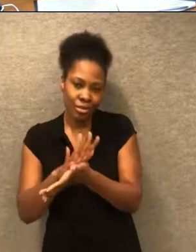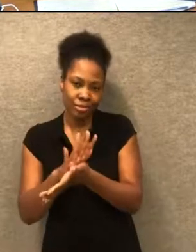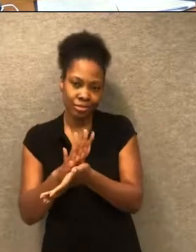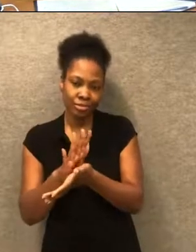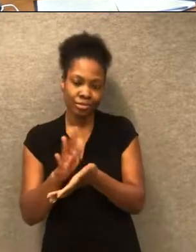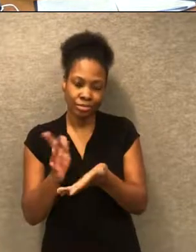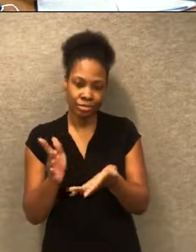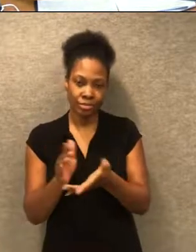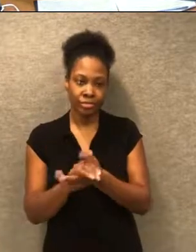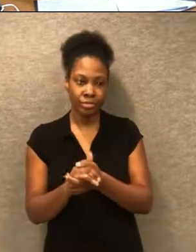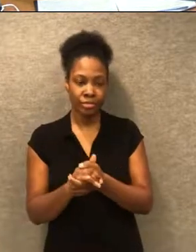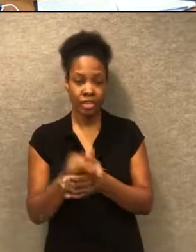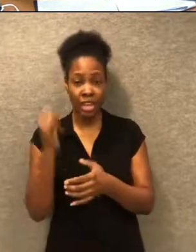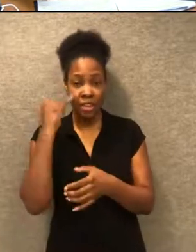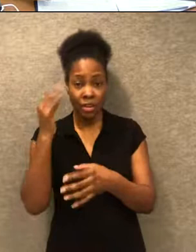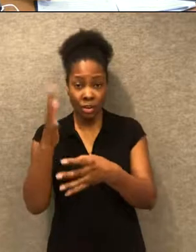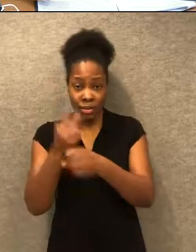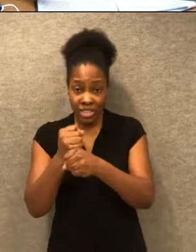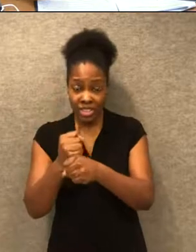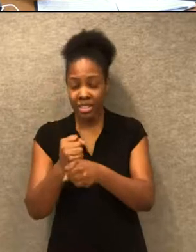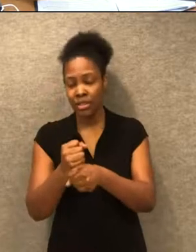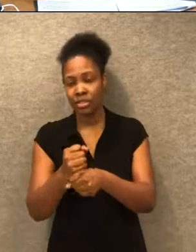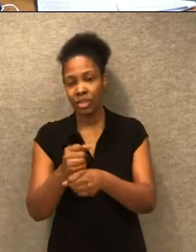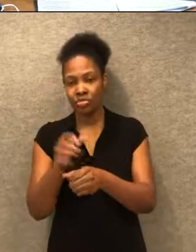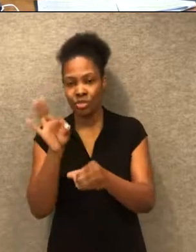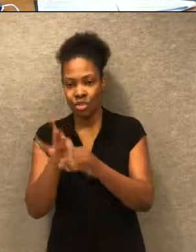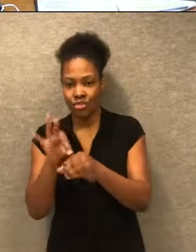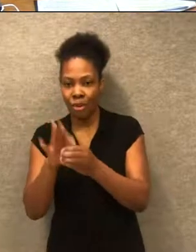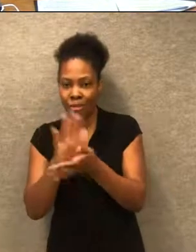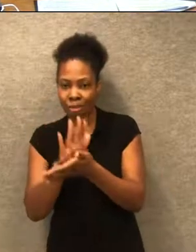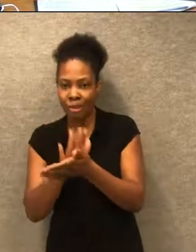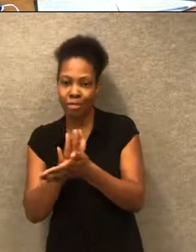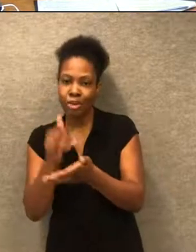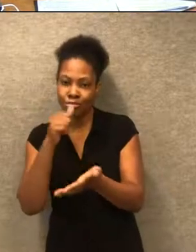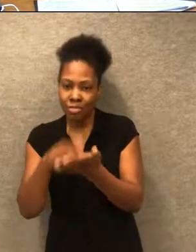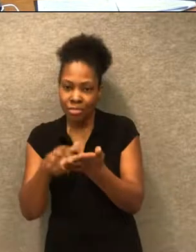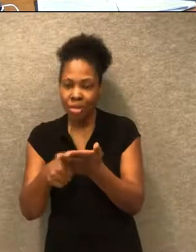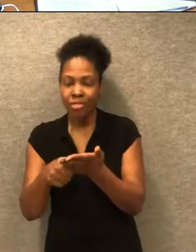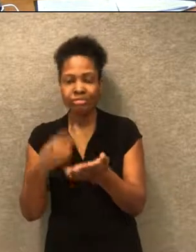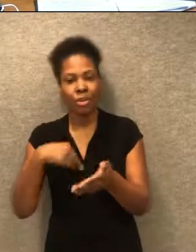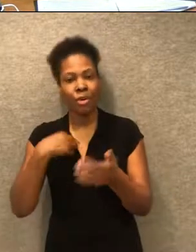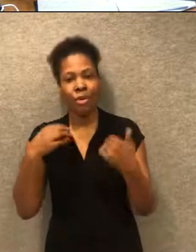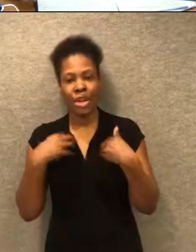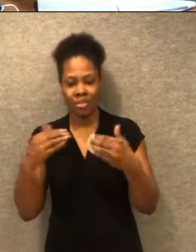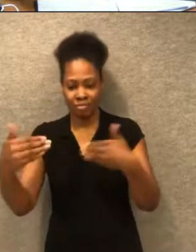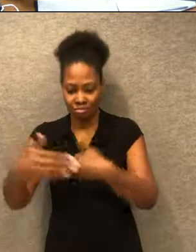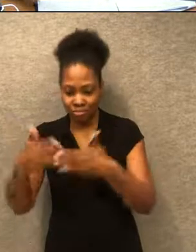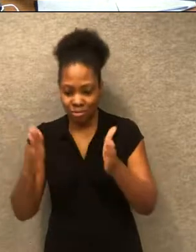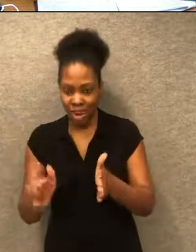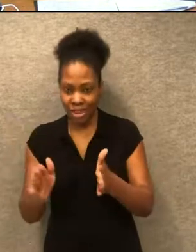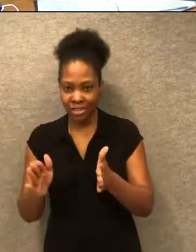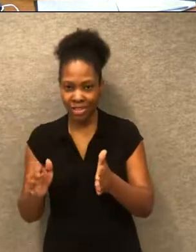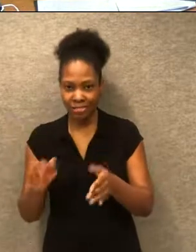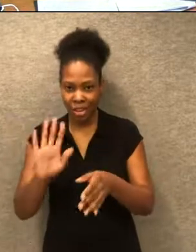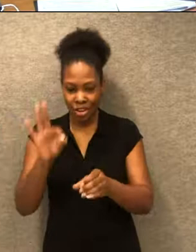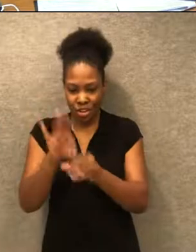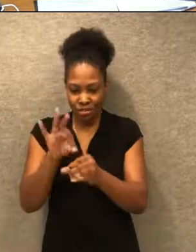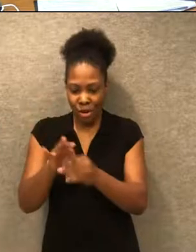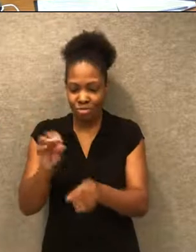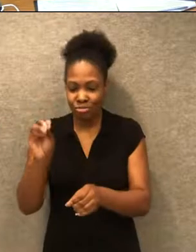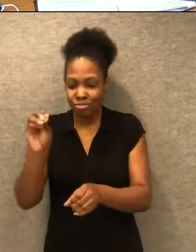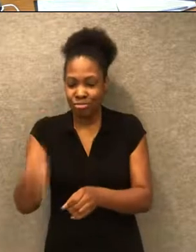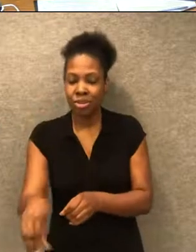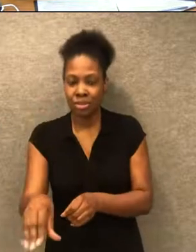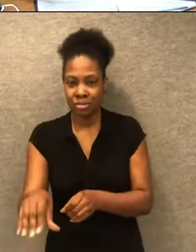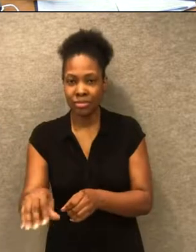your ballot, if you go in front of City Hall, we have a box there. You drop your ballot in that box. They pick